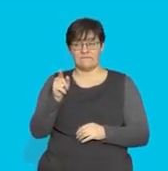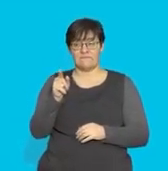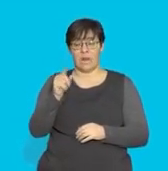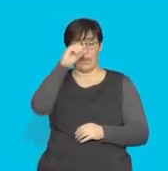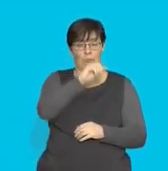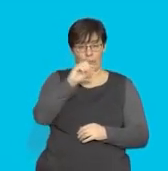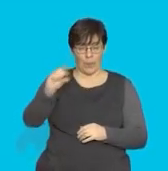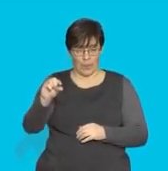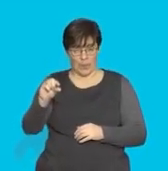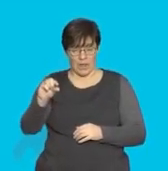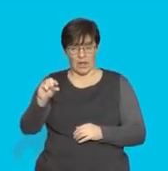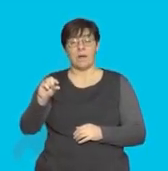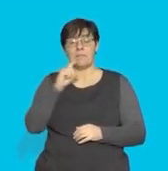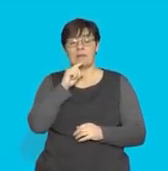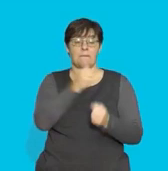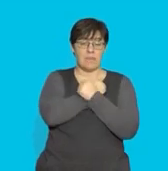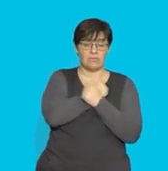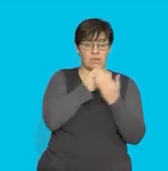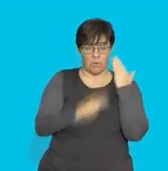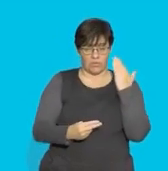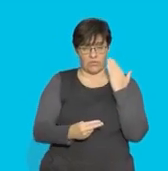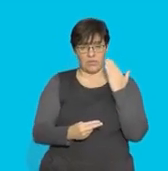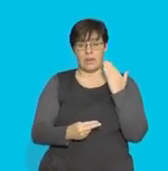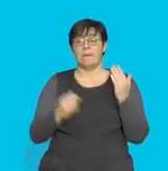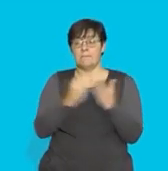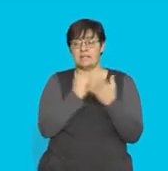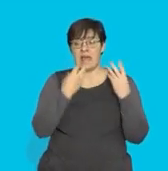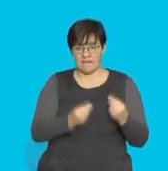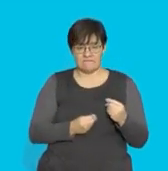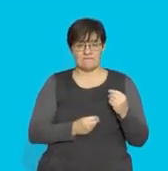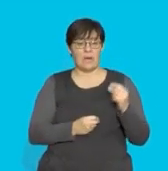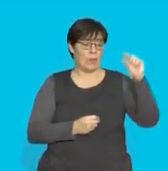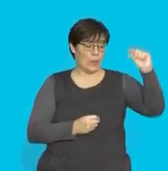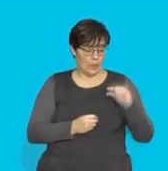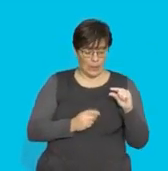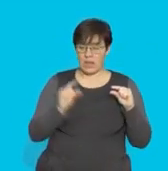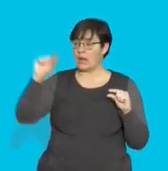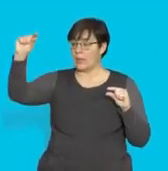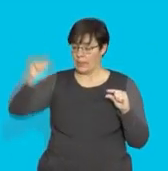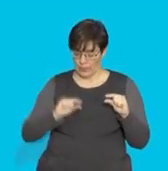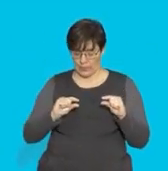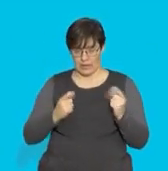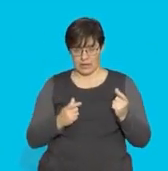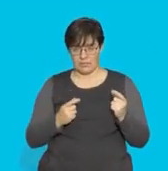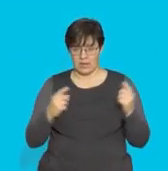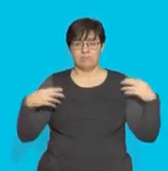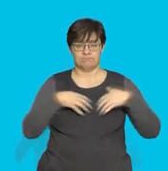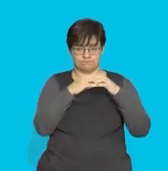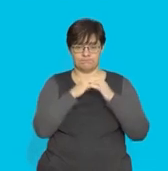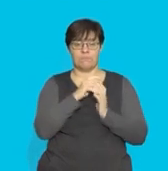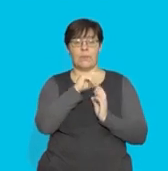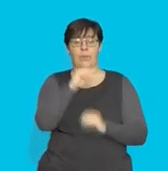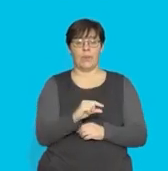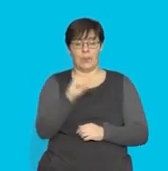alleles, it means that both the parents have to have the recessive allele. So when we look at